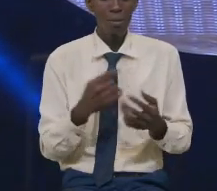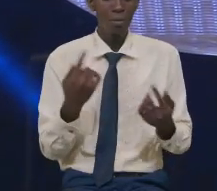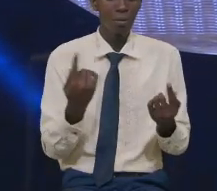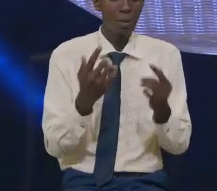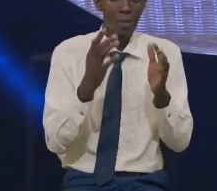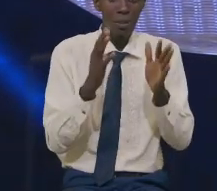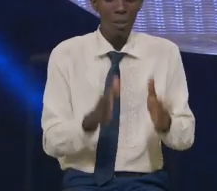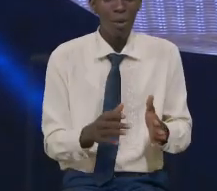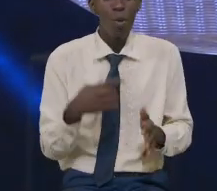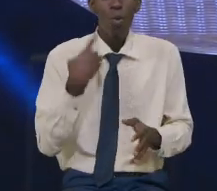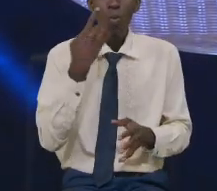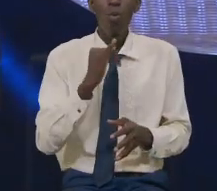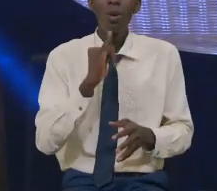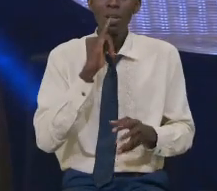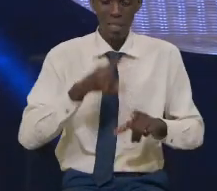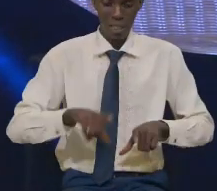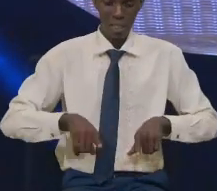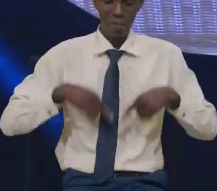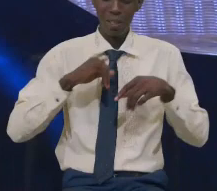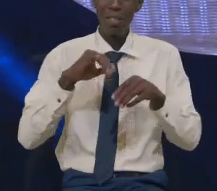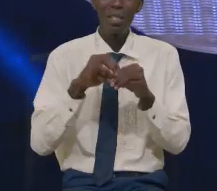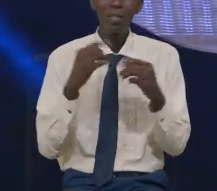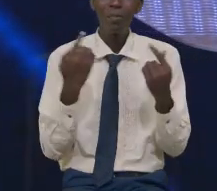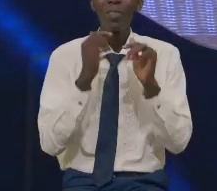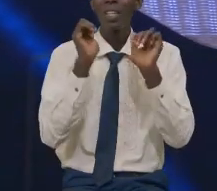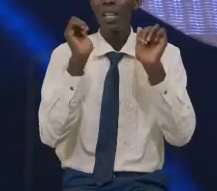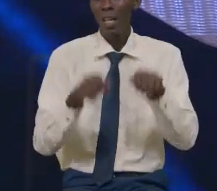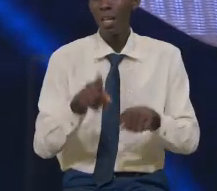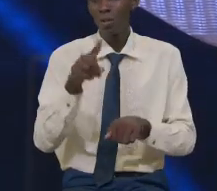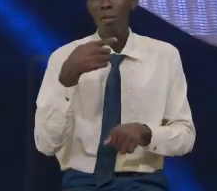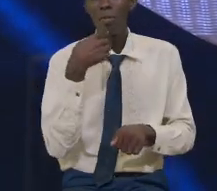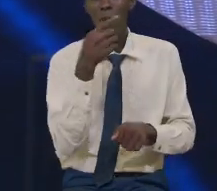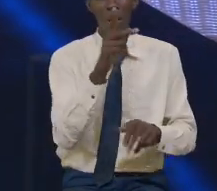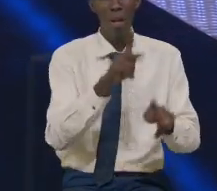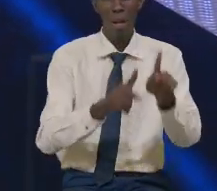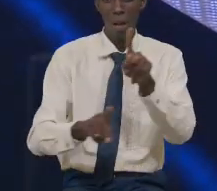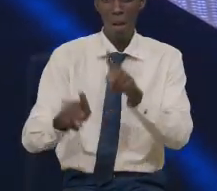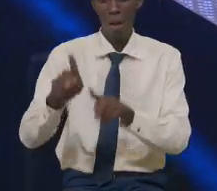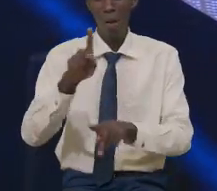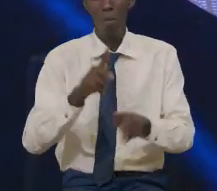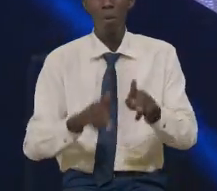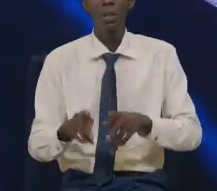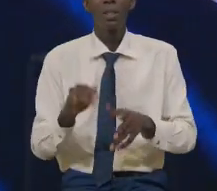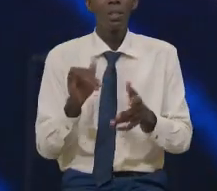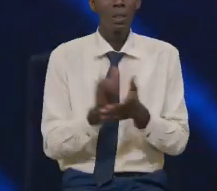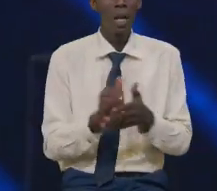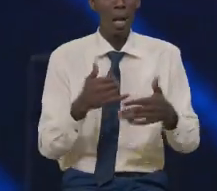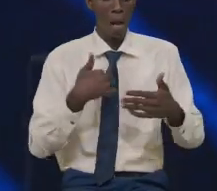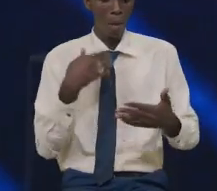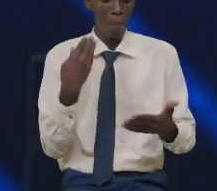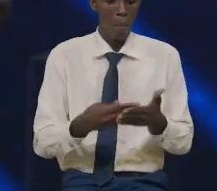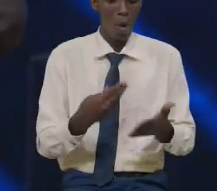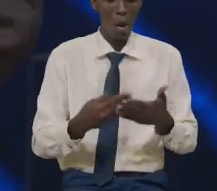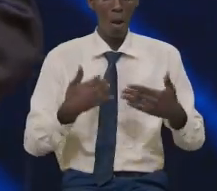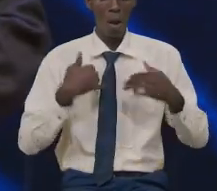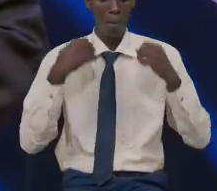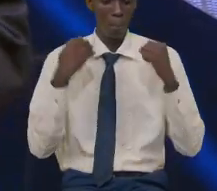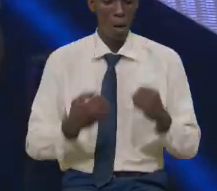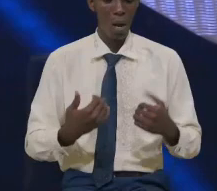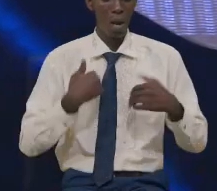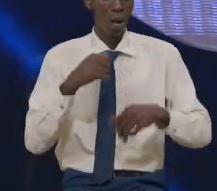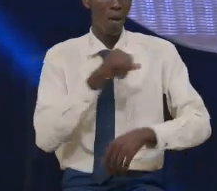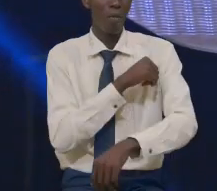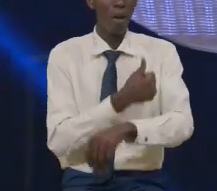is living in sin? Can you tell the people? The people, they have the money, they have the power, they have the authority, and they have